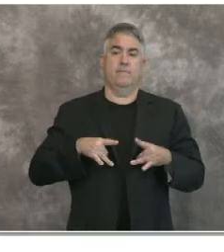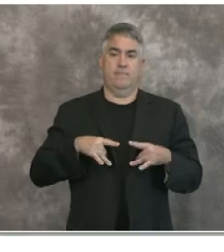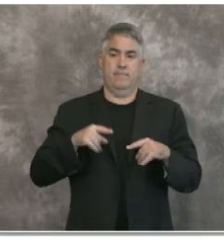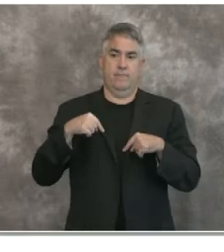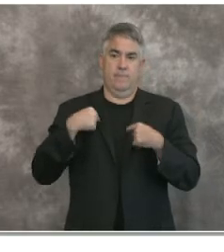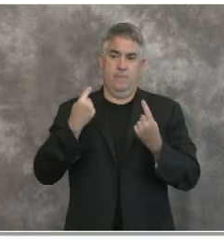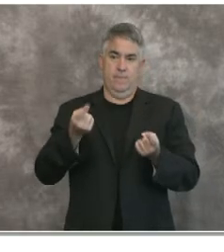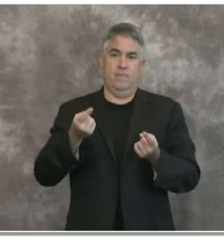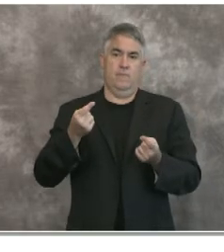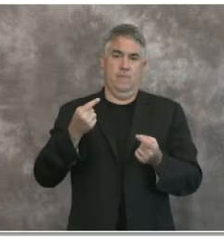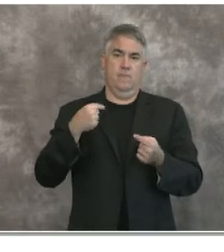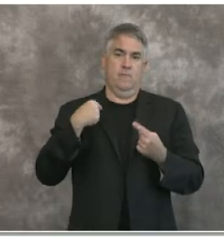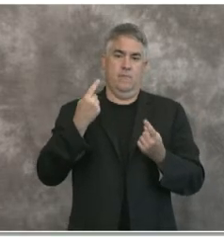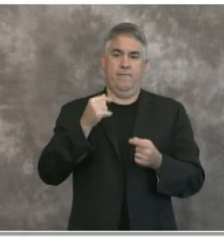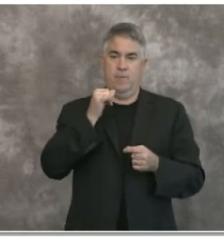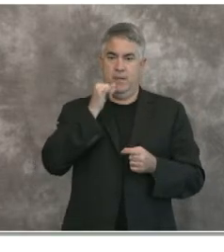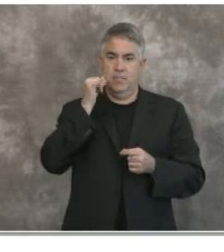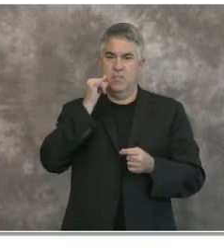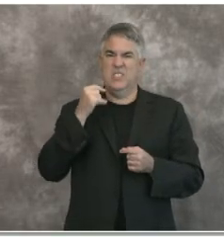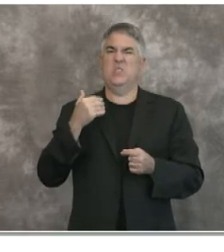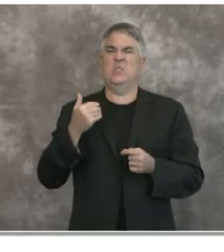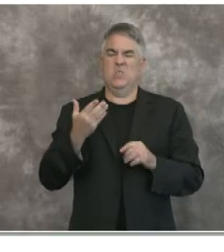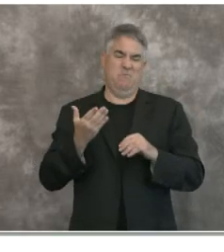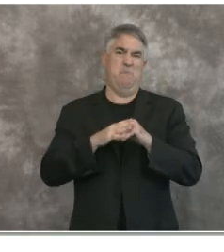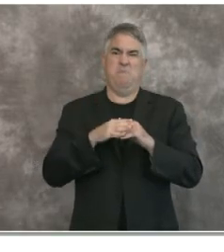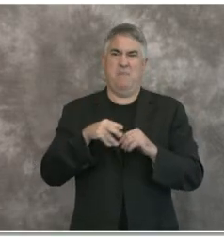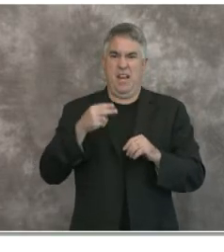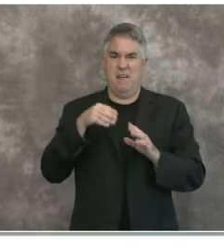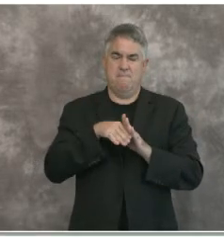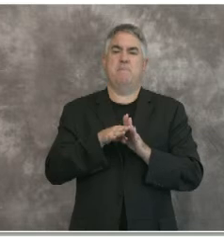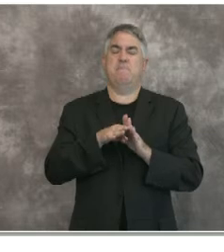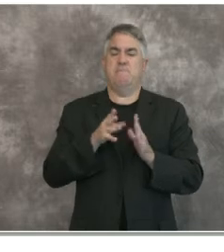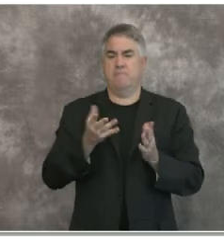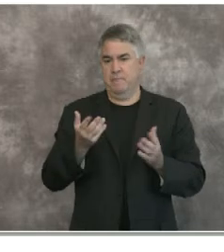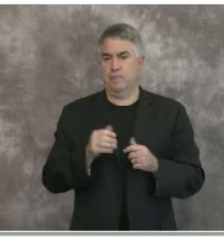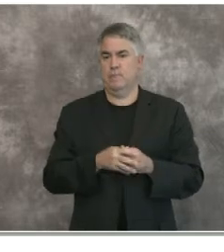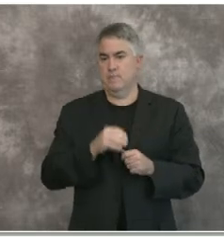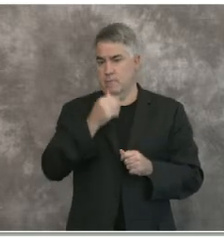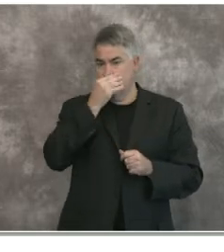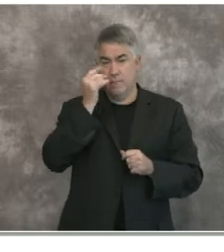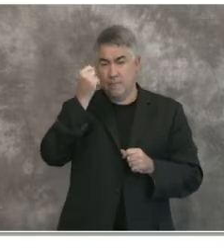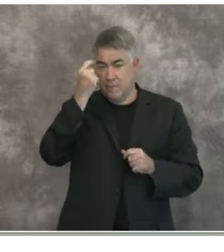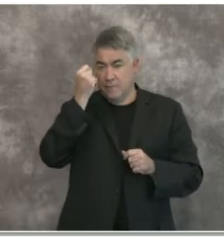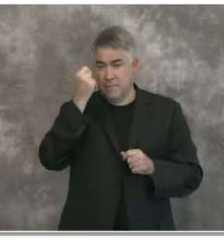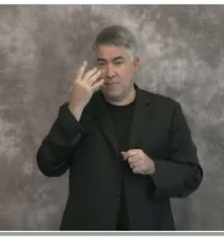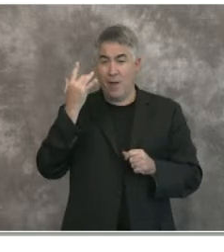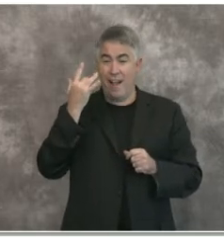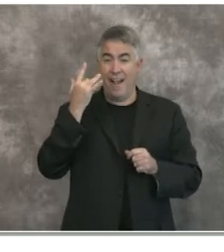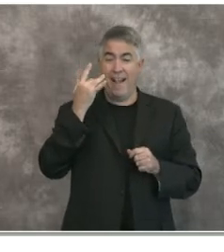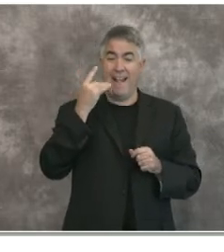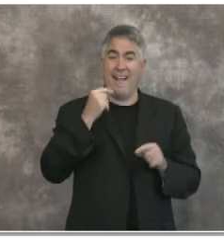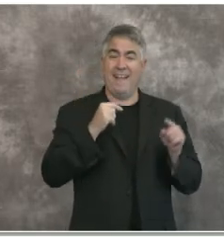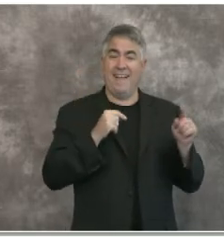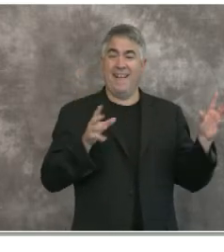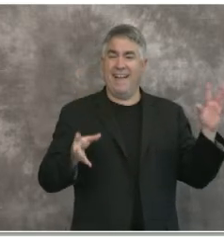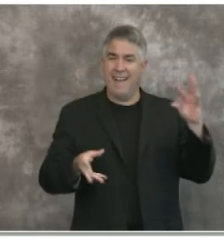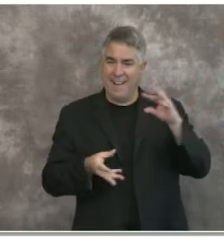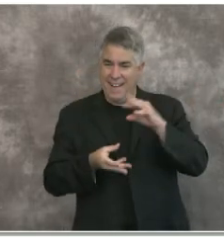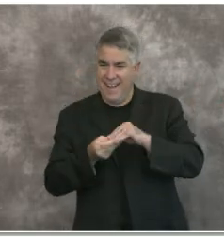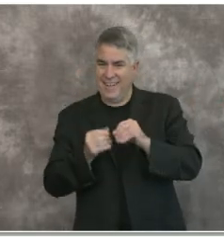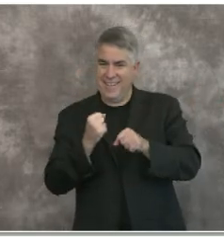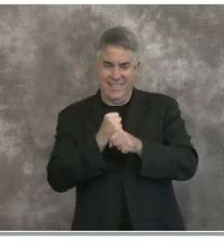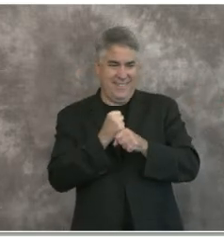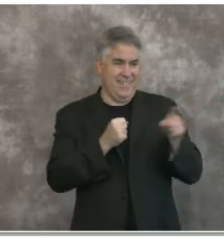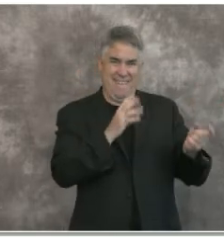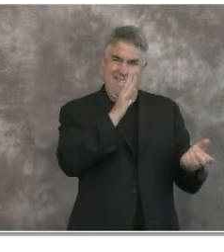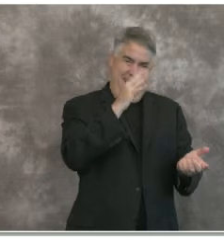highest day of tests. But again, it's really important to put the number of positive tests in the context of the total tests that were done. And